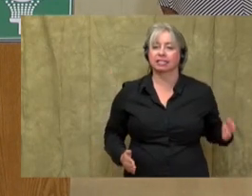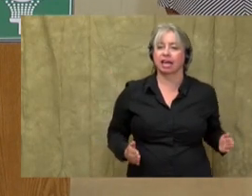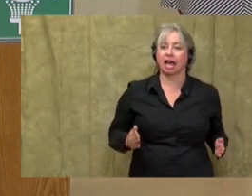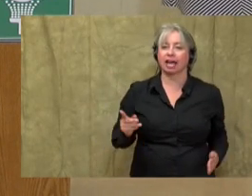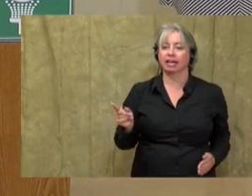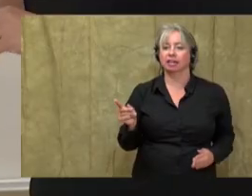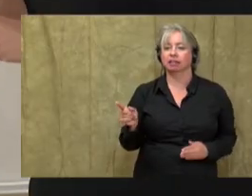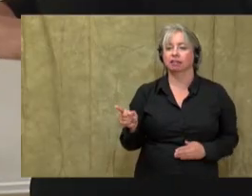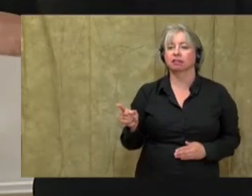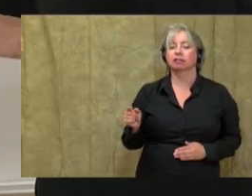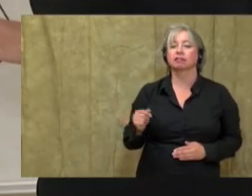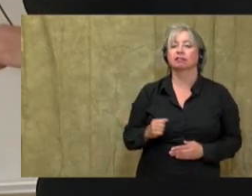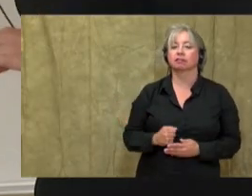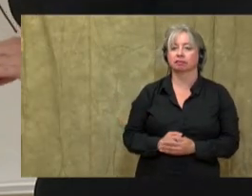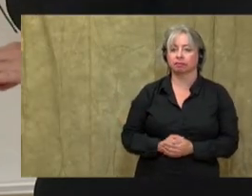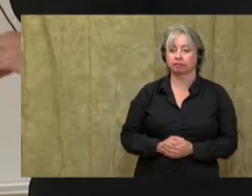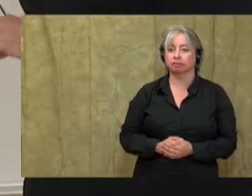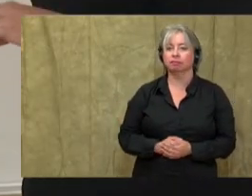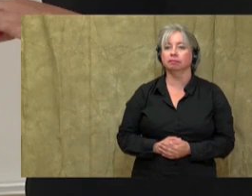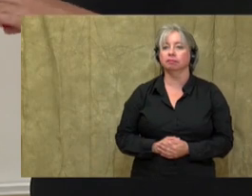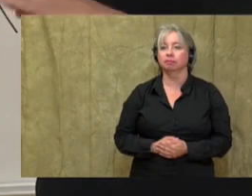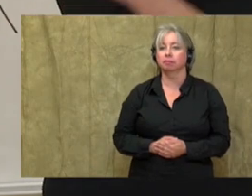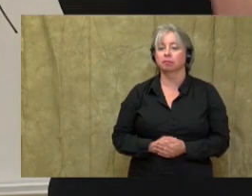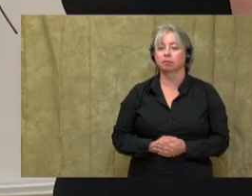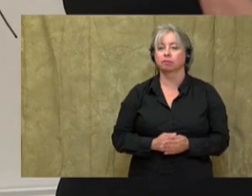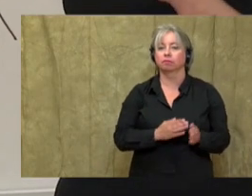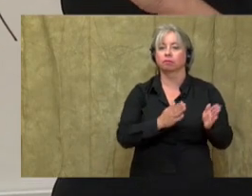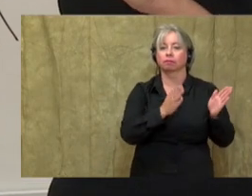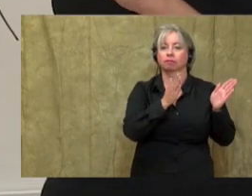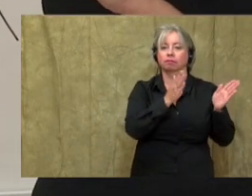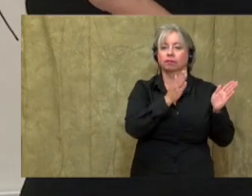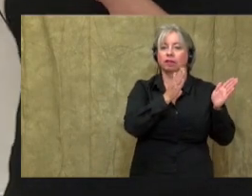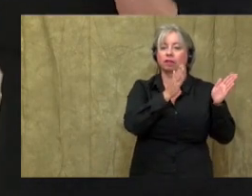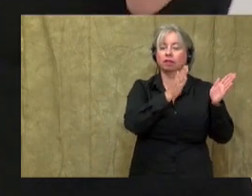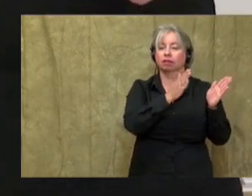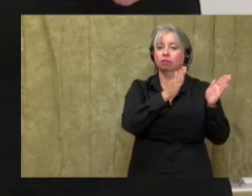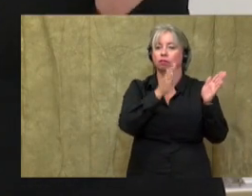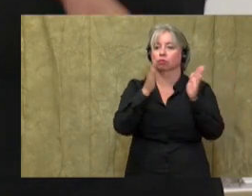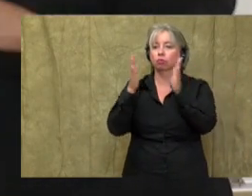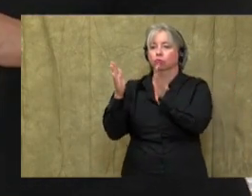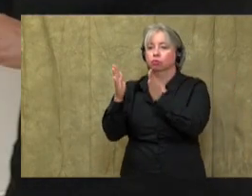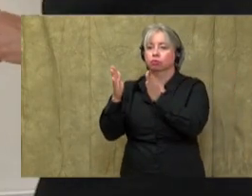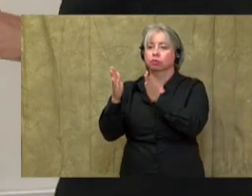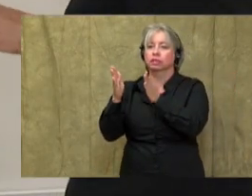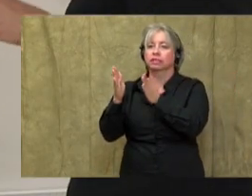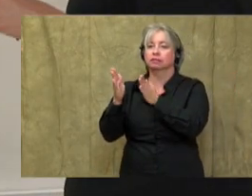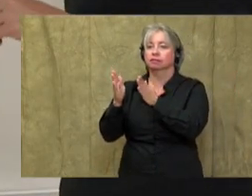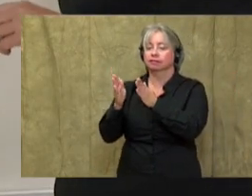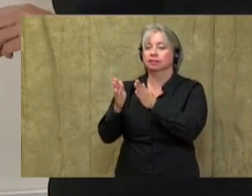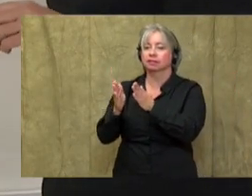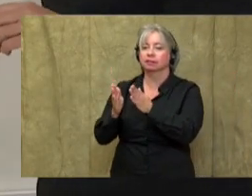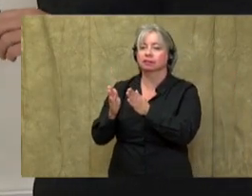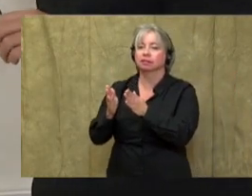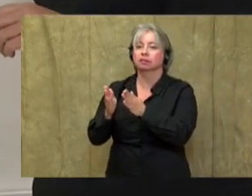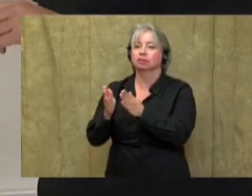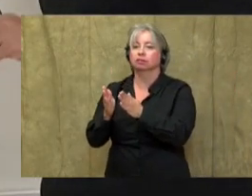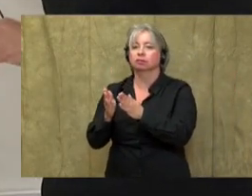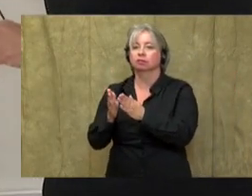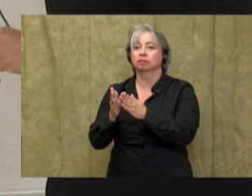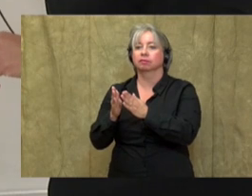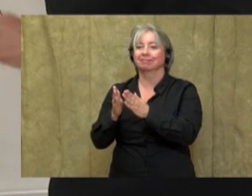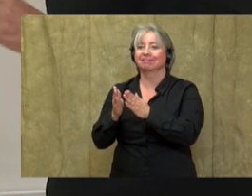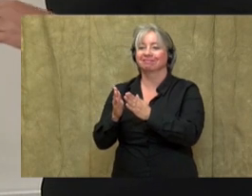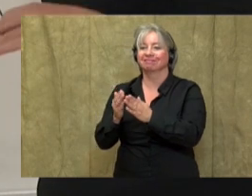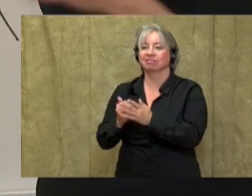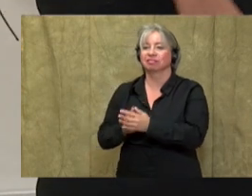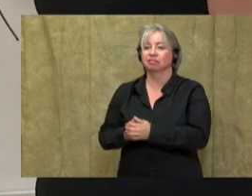passes through. So on the other side, you can see there's a little bit of like an allude. We can allude to what's coming up next. We've got some stuff left